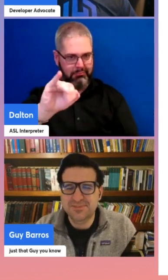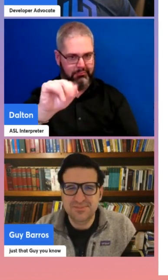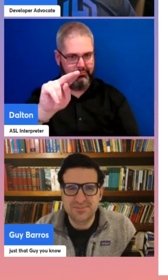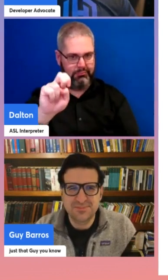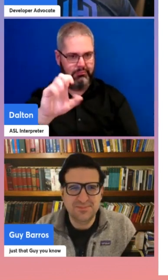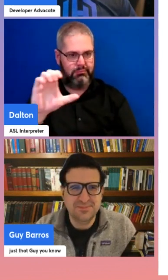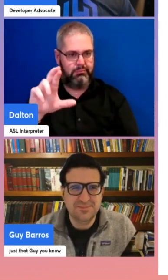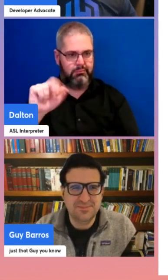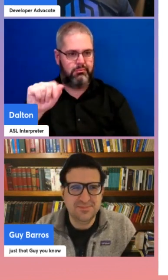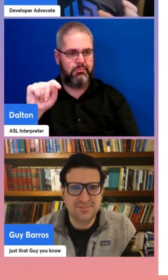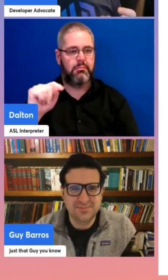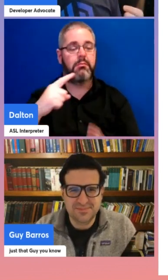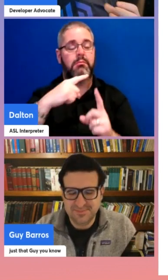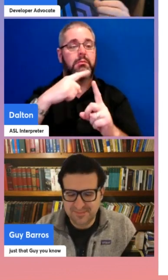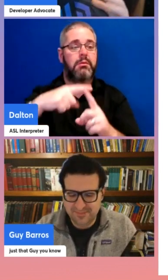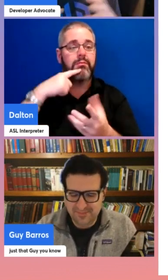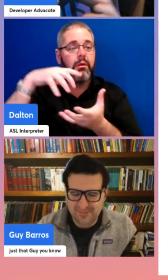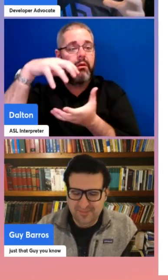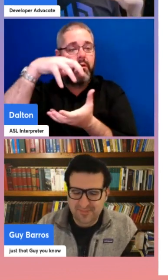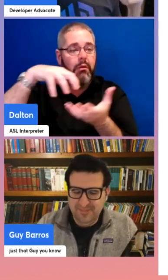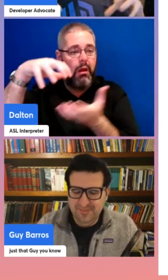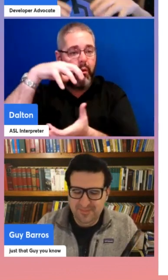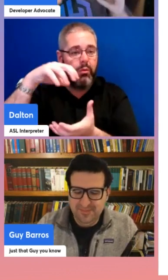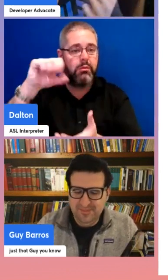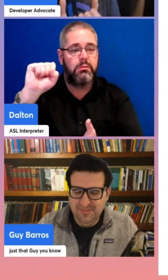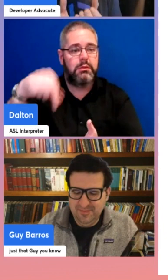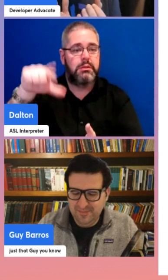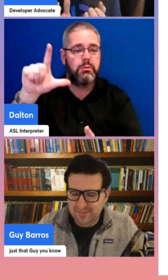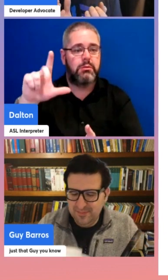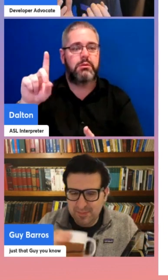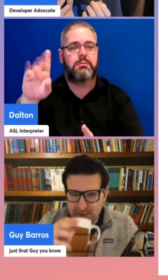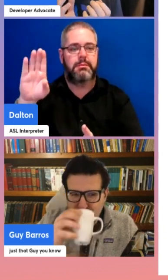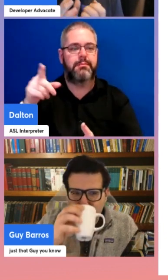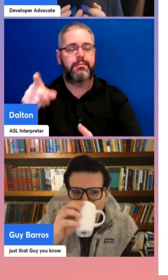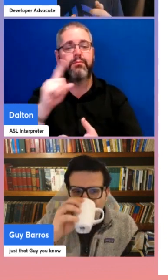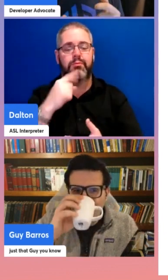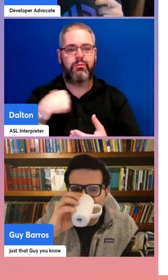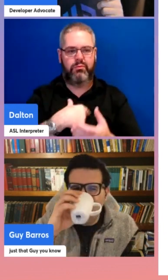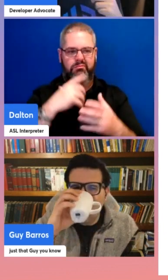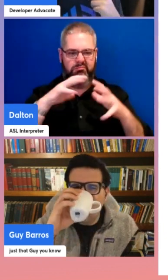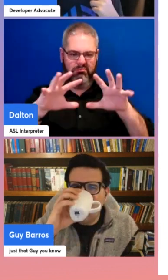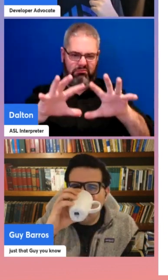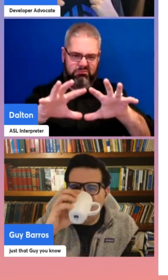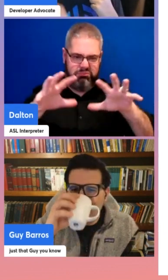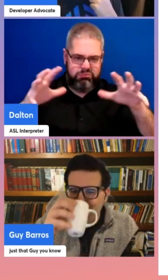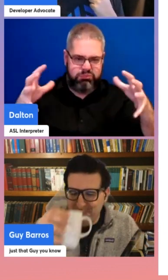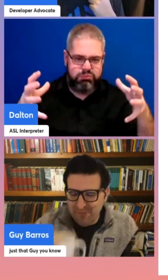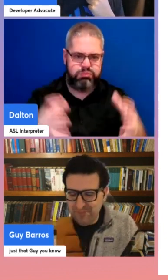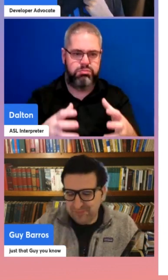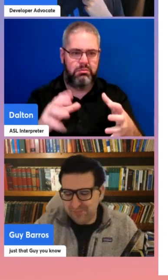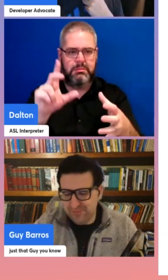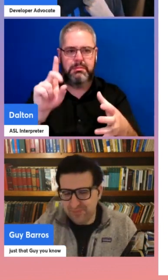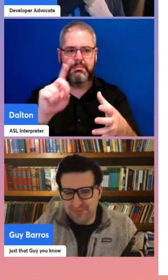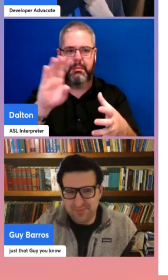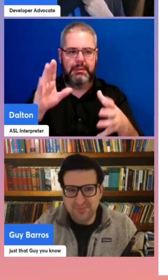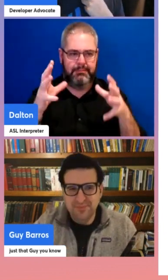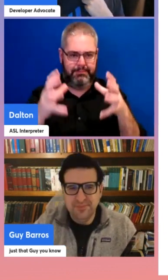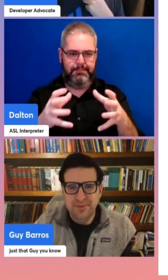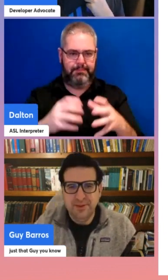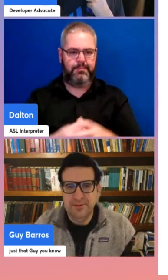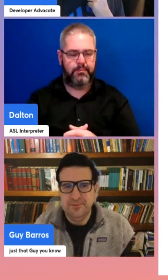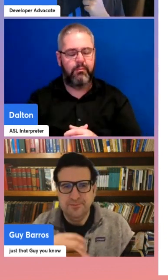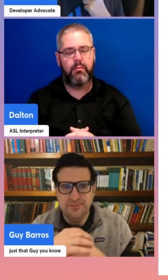SQL database, and that's kind of like a typical sort of bounded application setup. Now, to kind